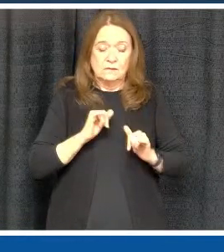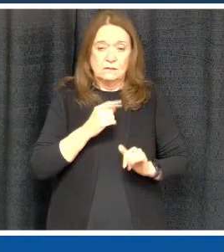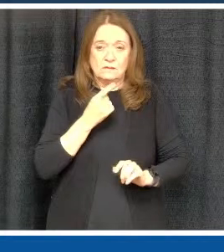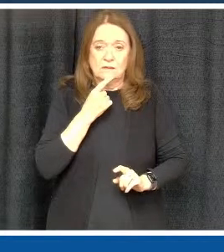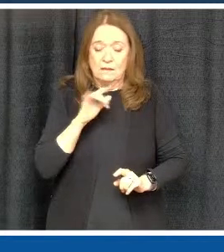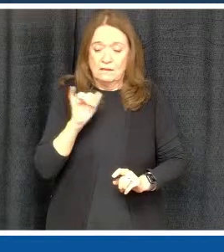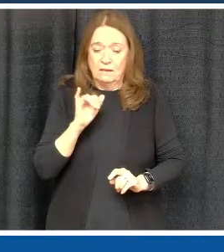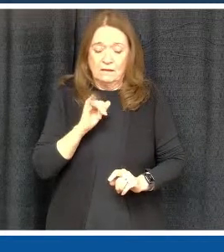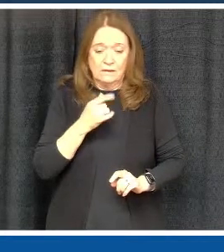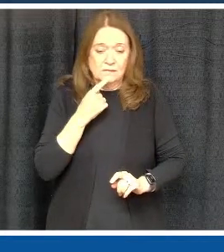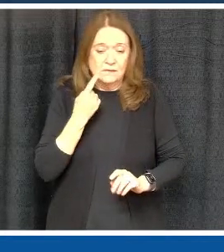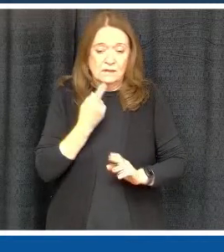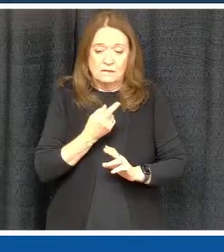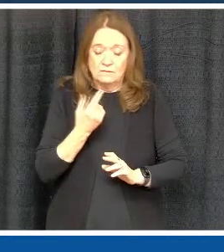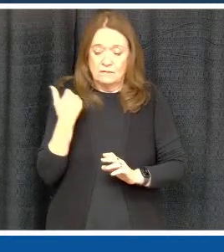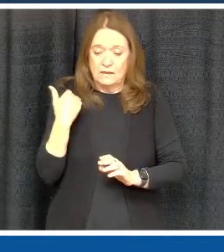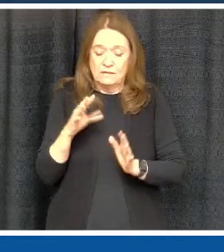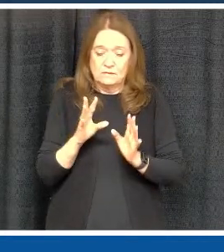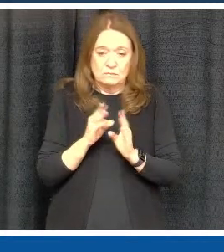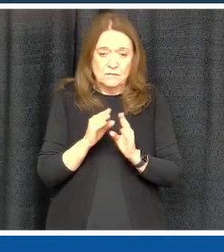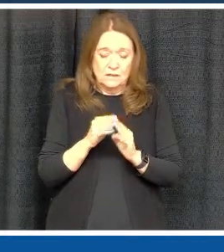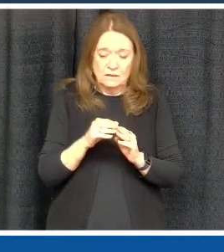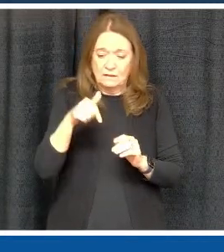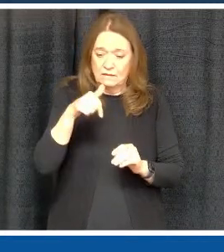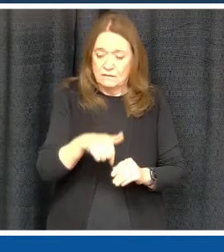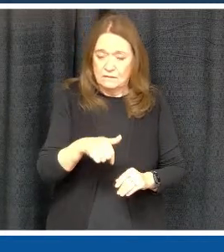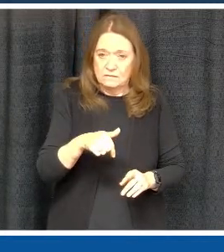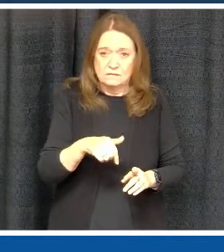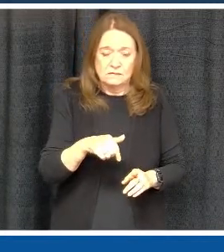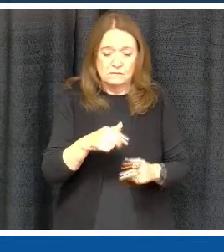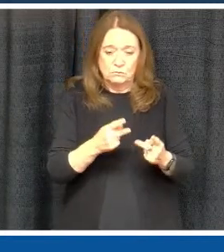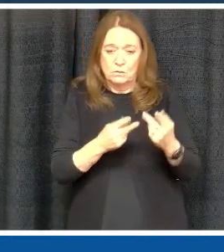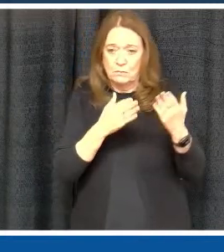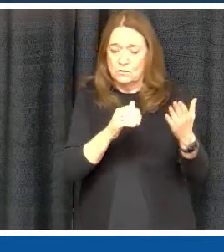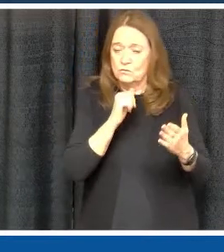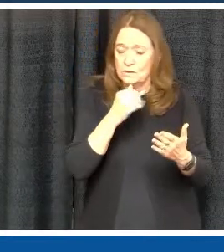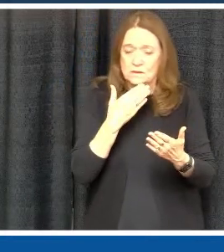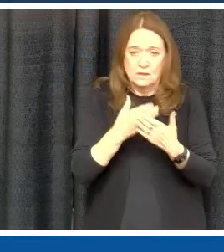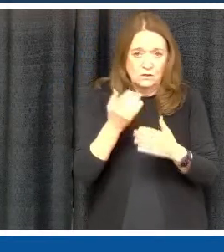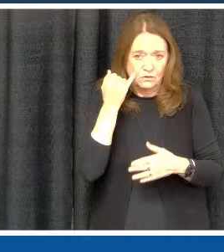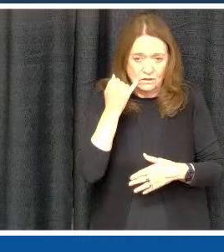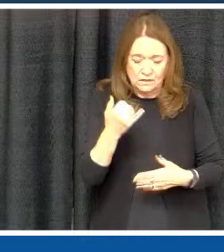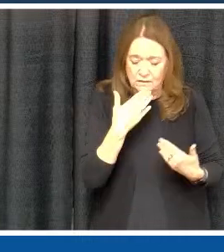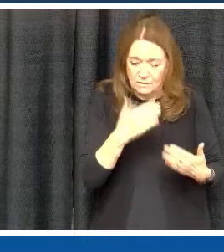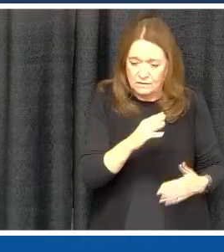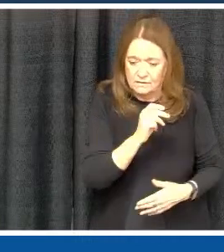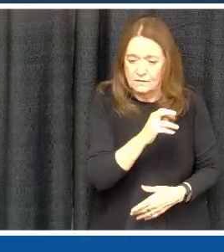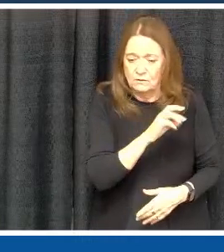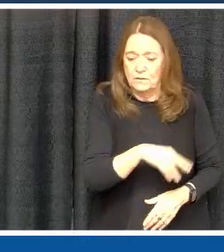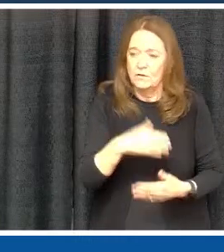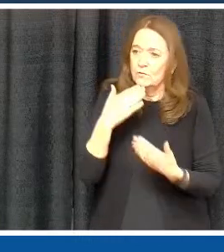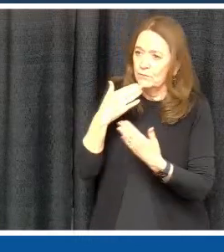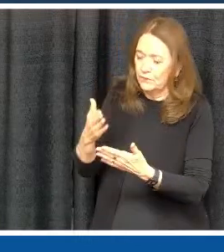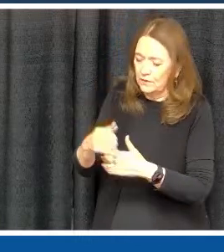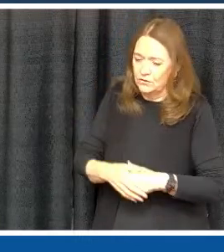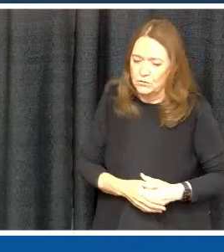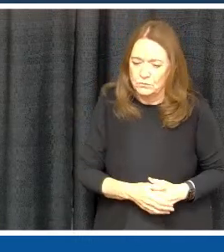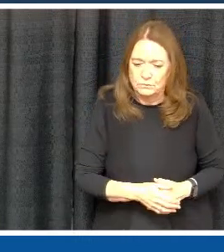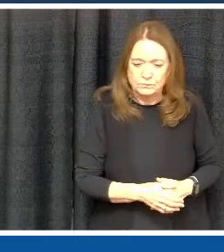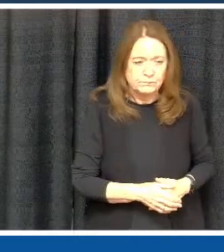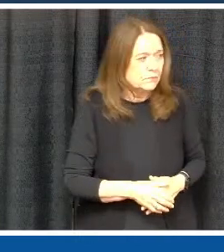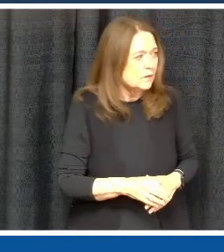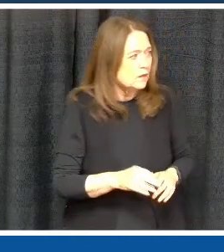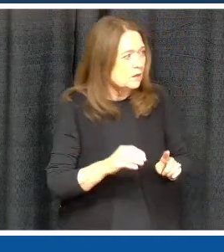did the last meeting. This proposal is not a good idea. Thank you, Mayor. Thank you. Just